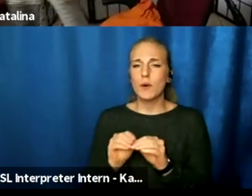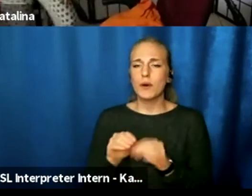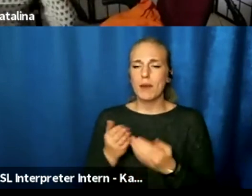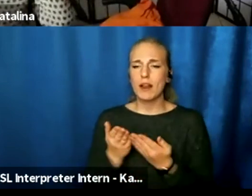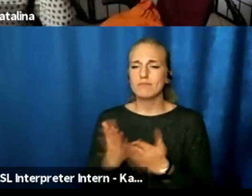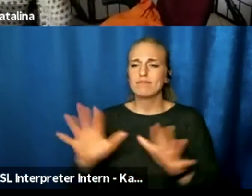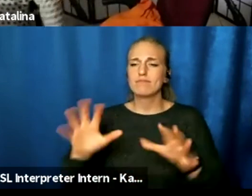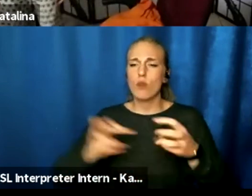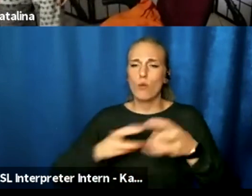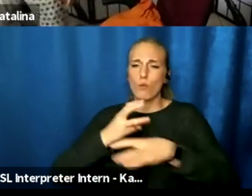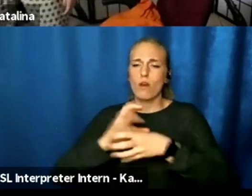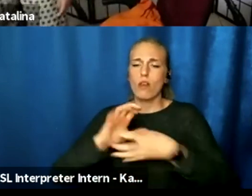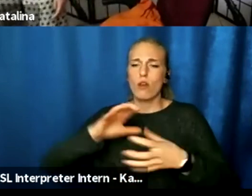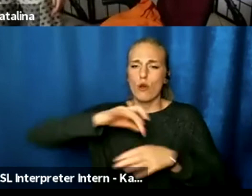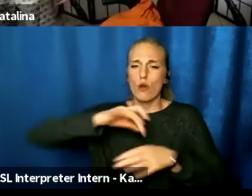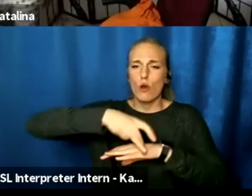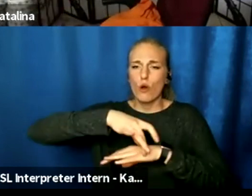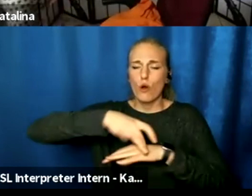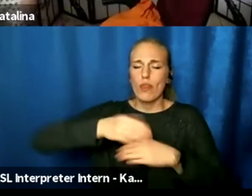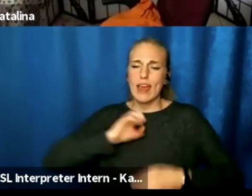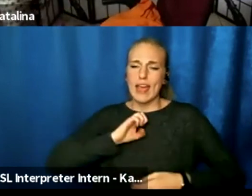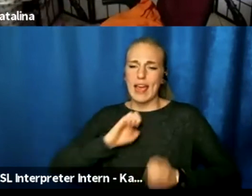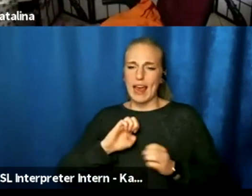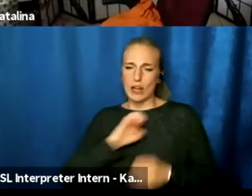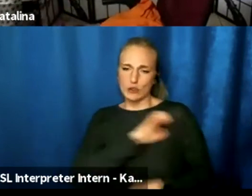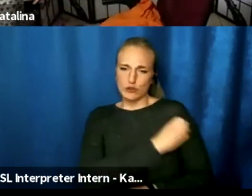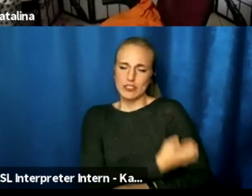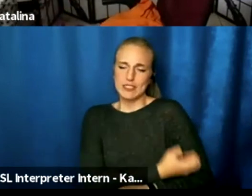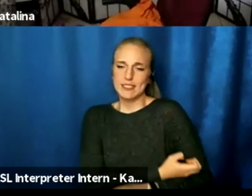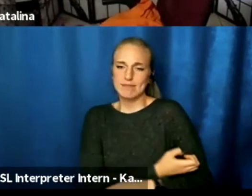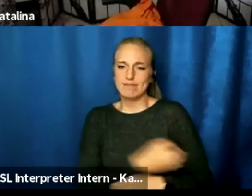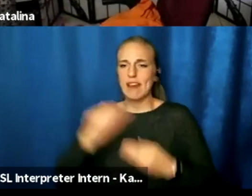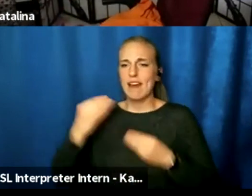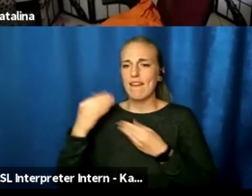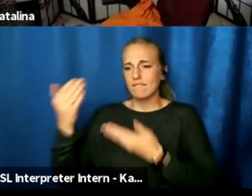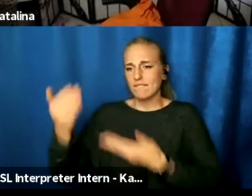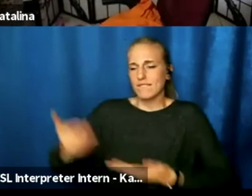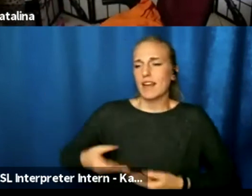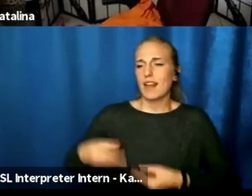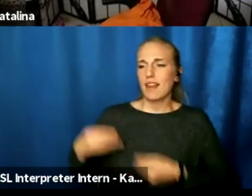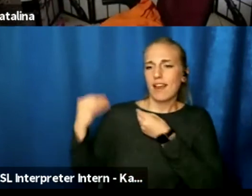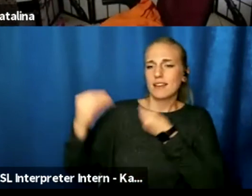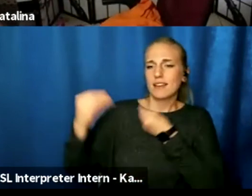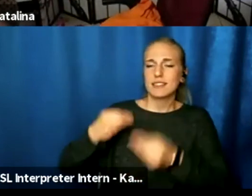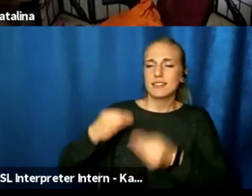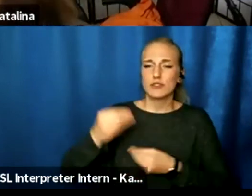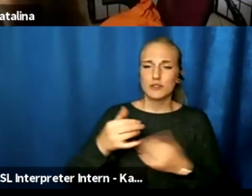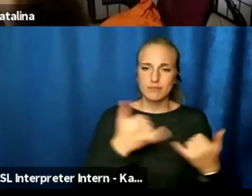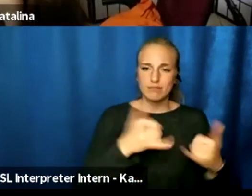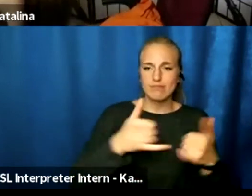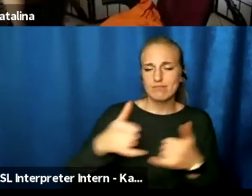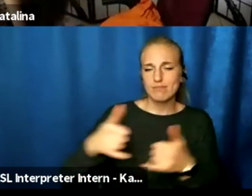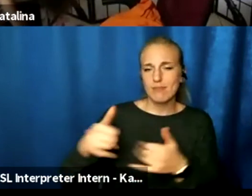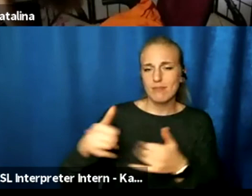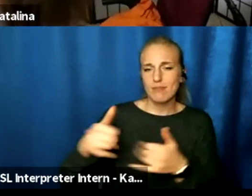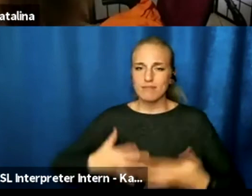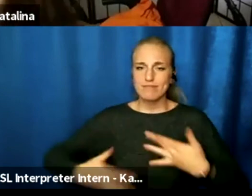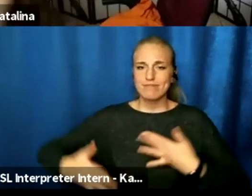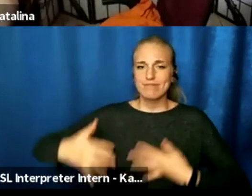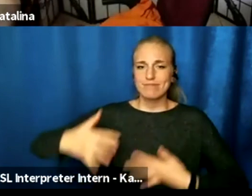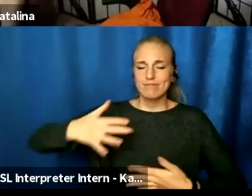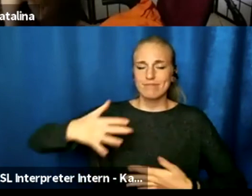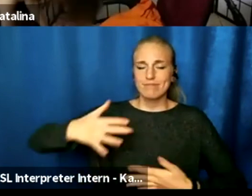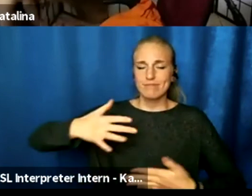in those ancestors to come and play and dance with us, welcoming the element and moving like fire and like water